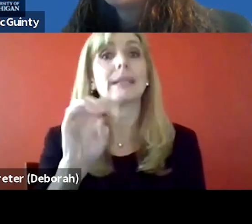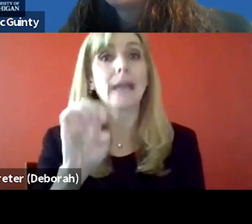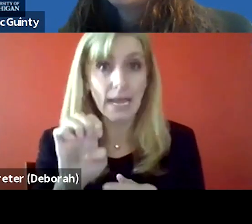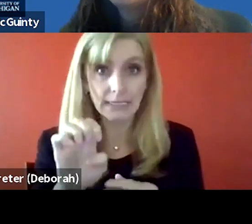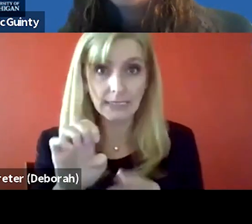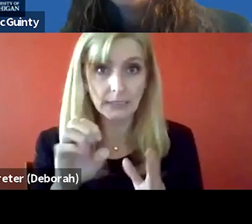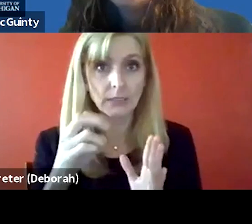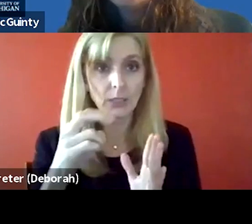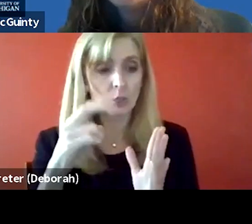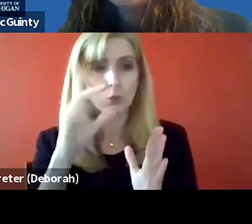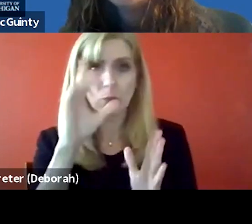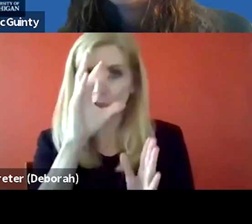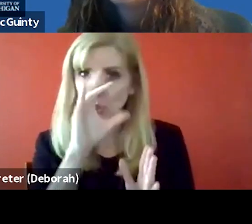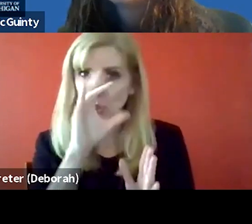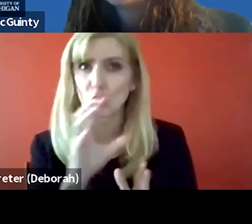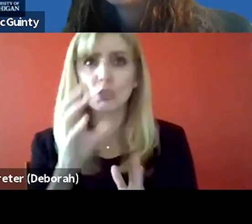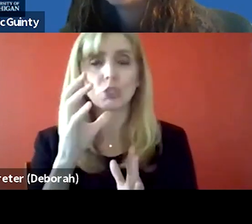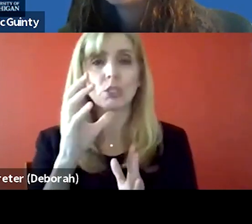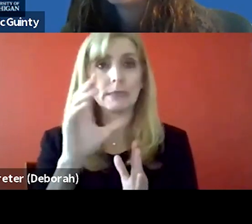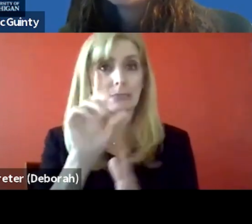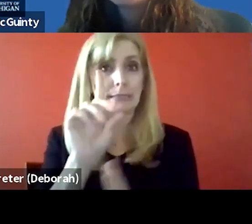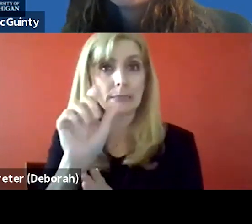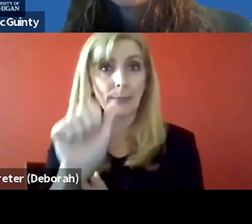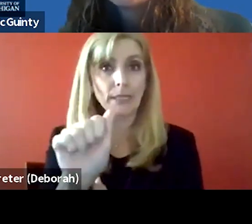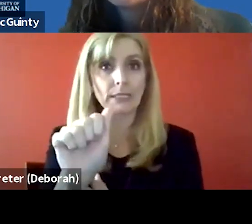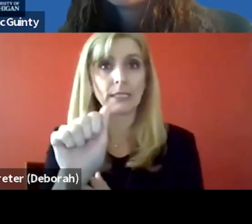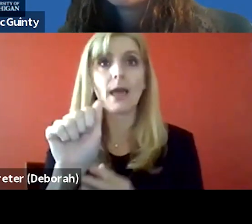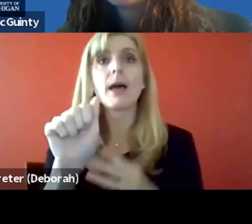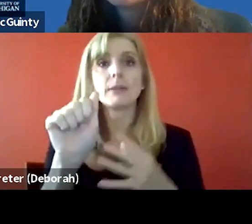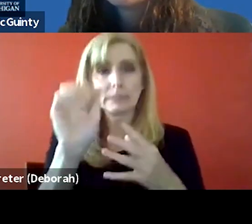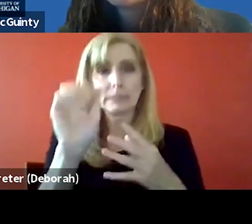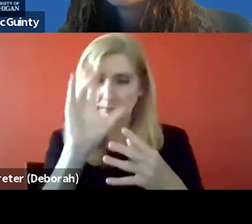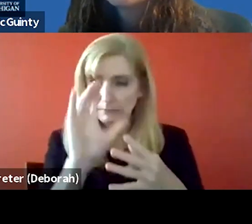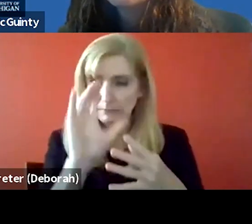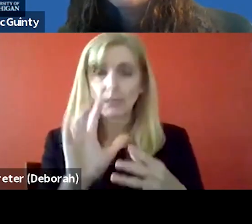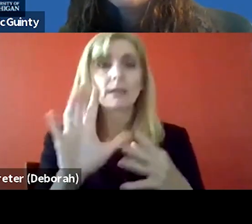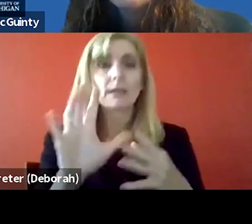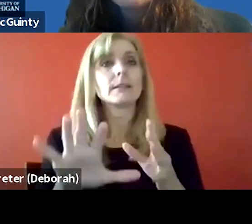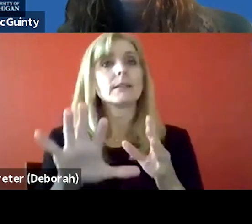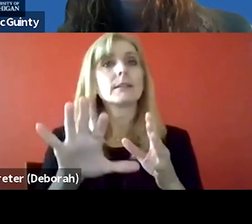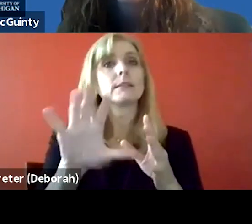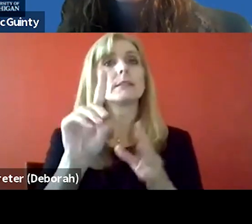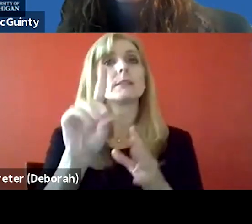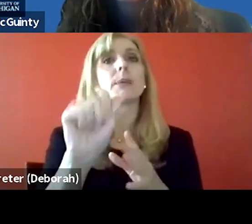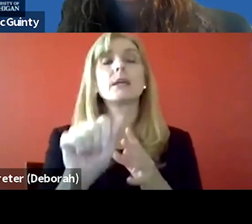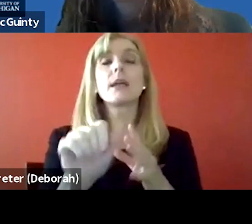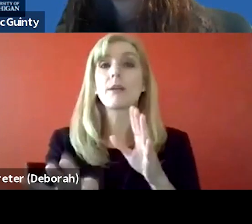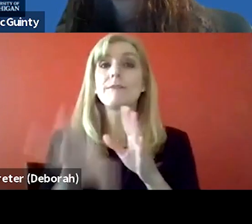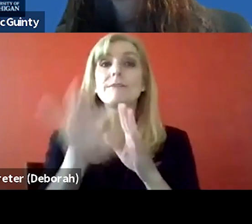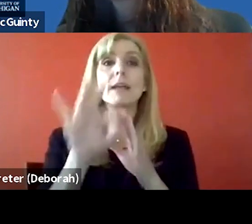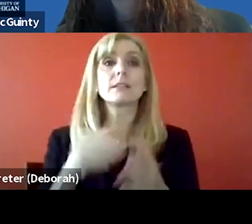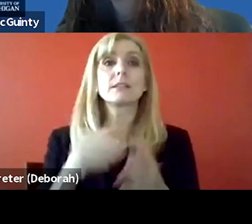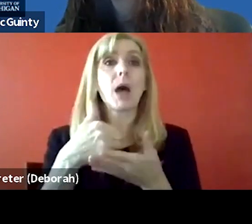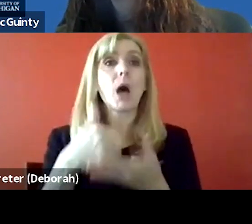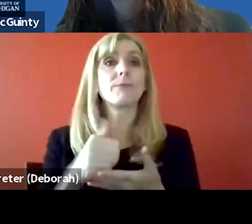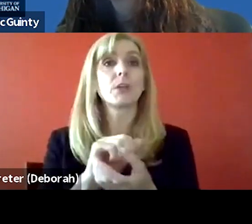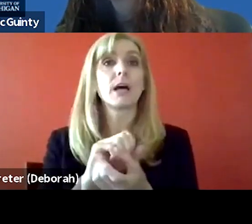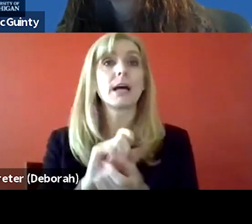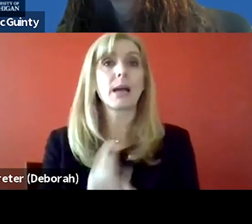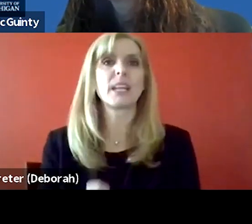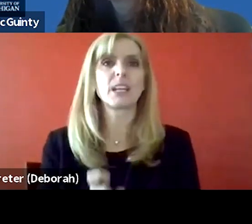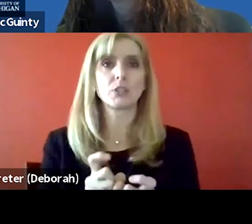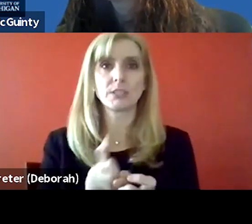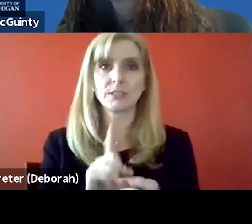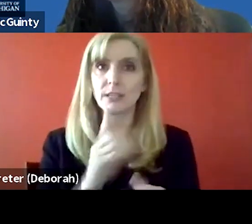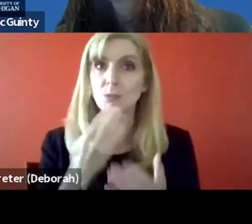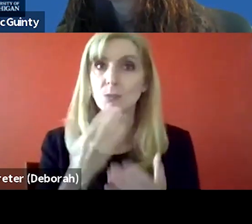sort of search the disability and it will list some potentially effective or helpful accommodations as well. And it's a good starting